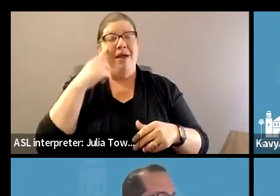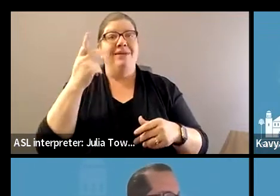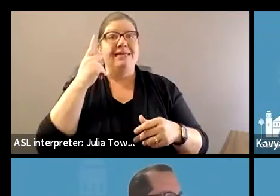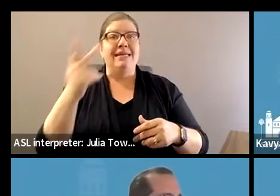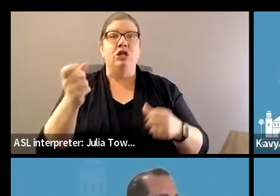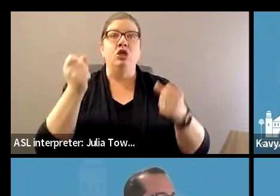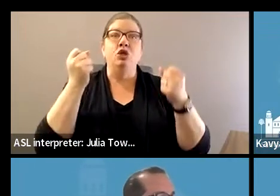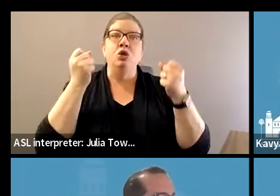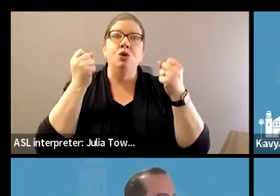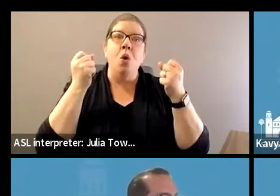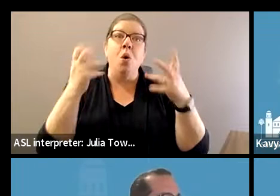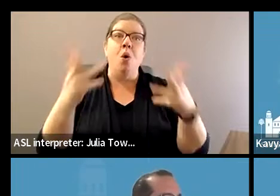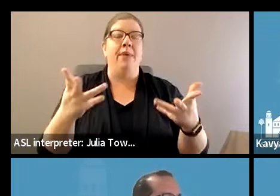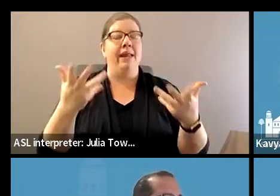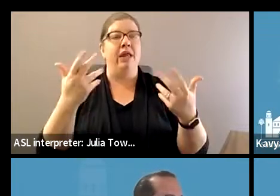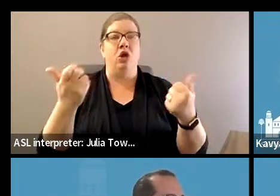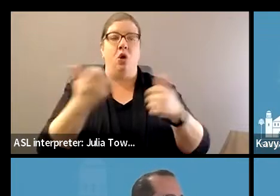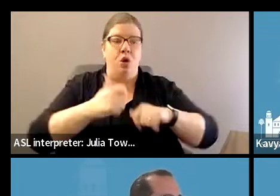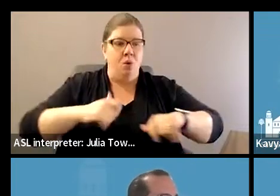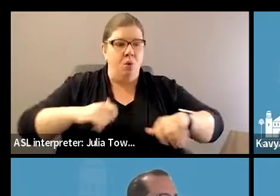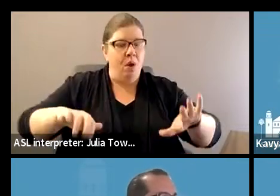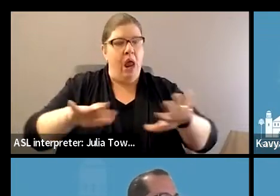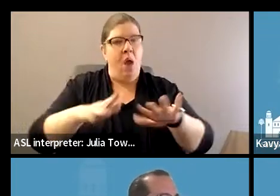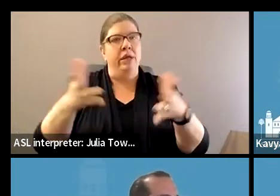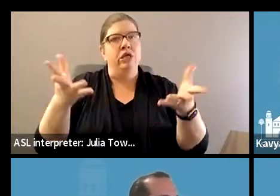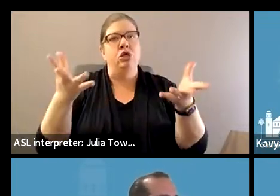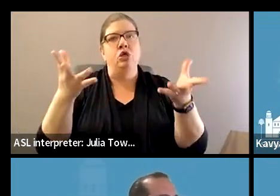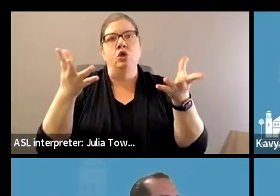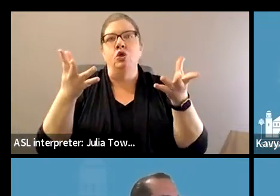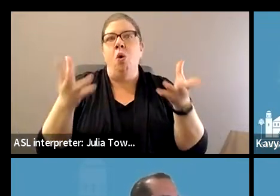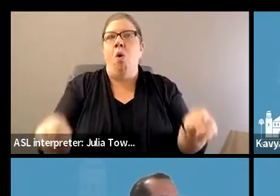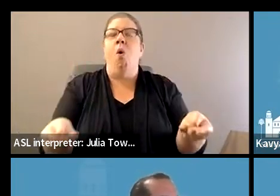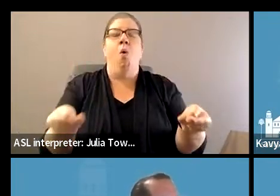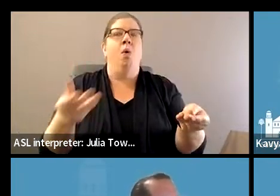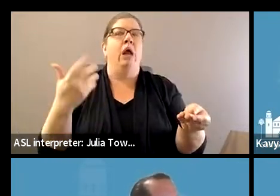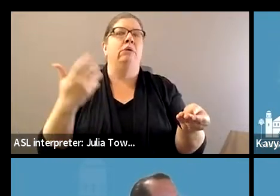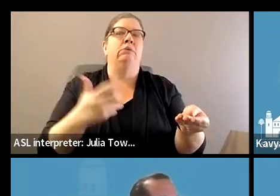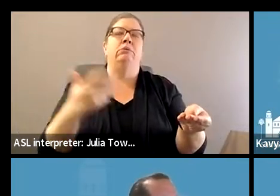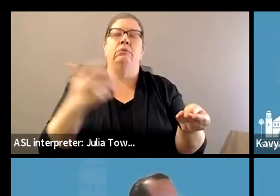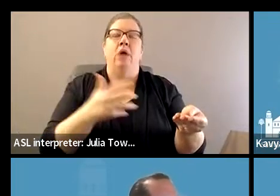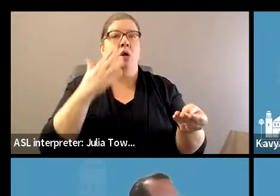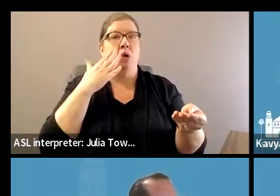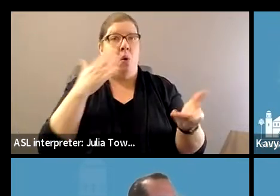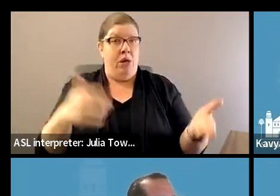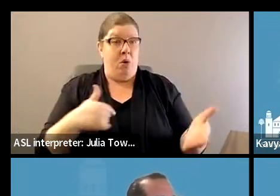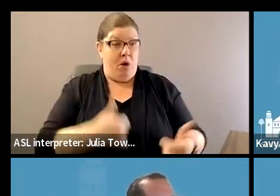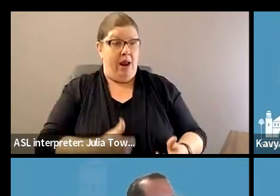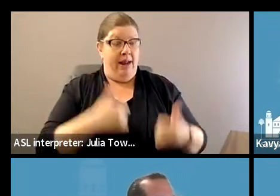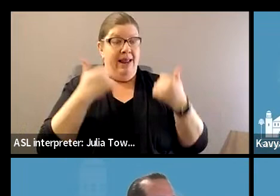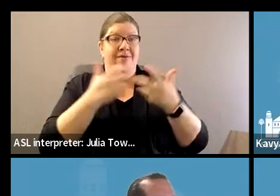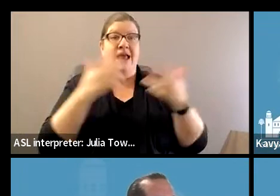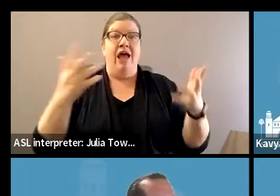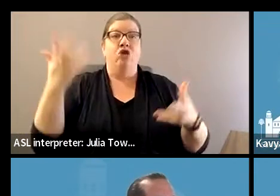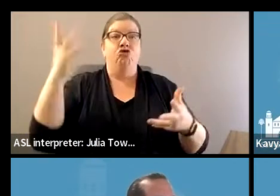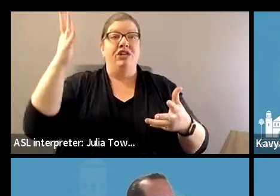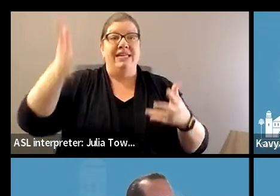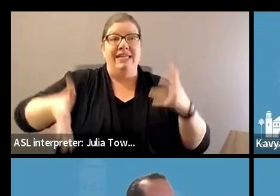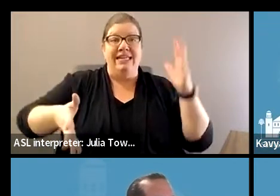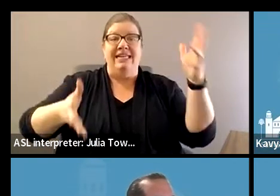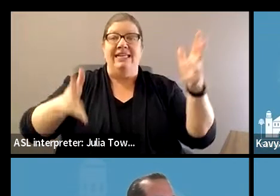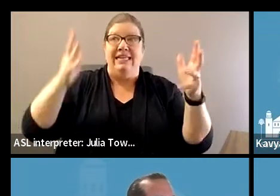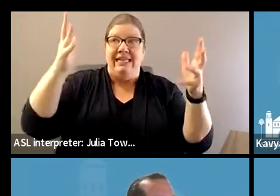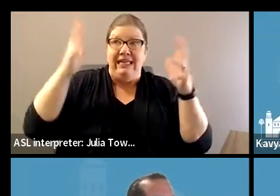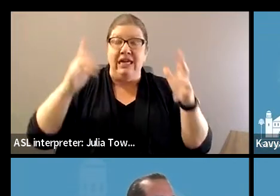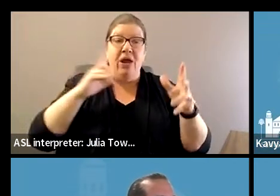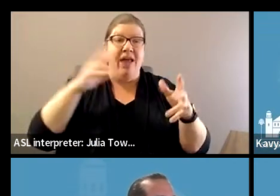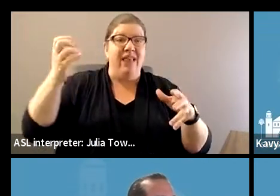many, the ground is so wet. We've had, I know here where I live, there's a lot of trees and so forth, and I was concerned